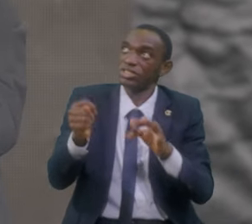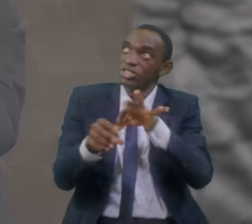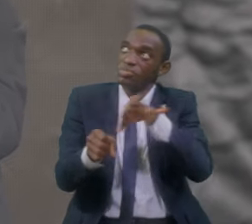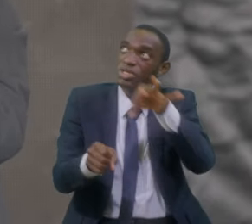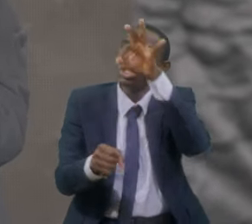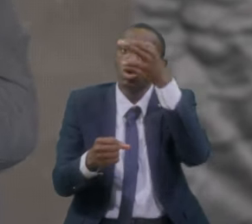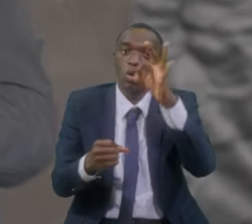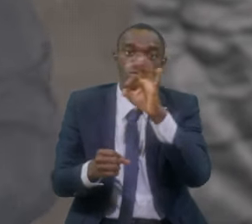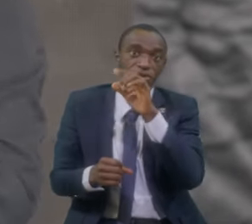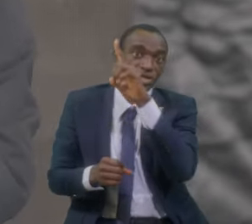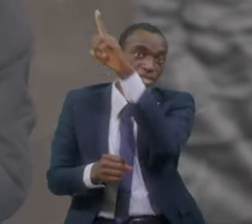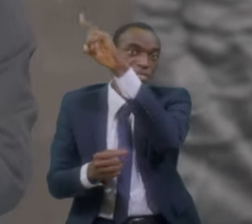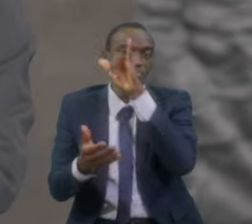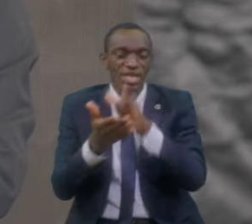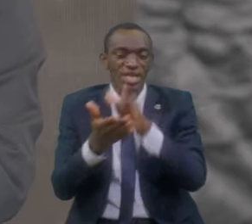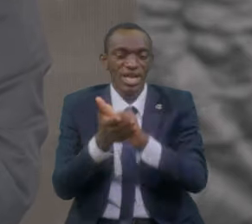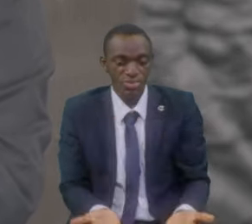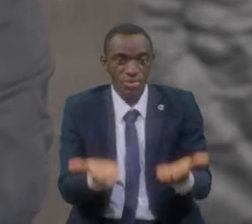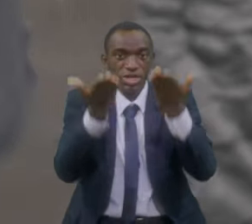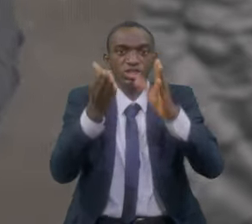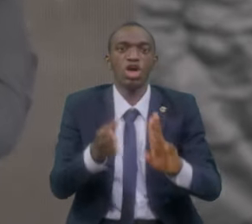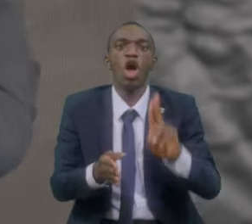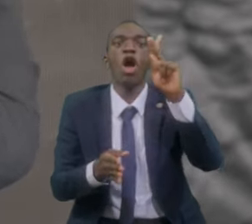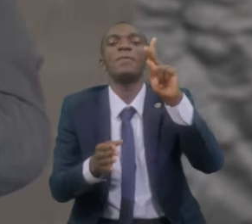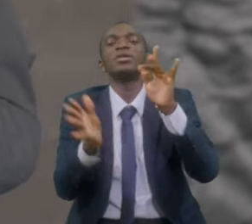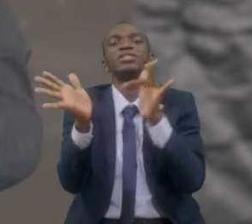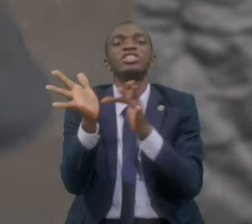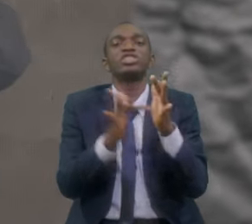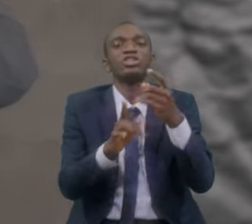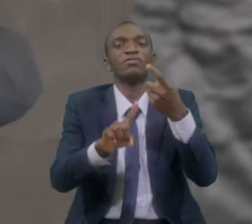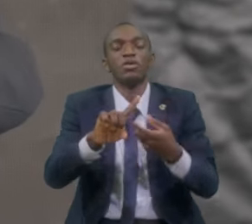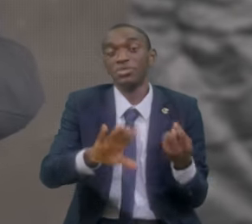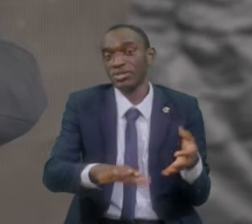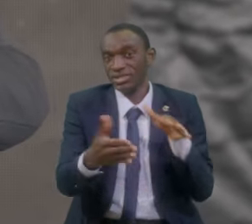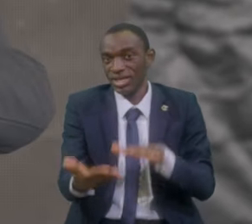up Jesus from the dead